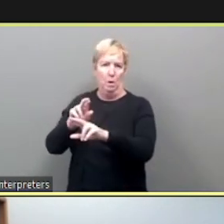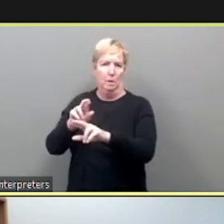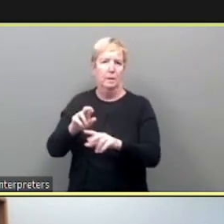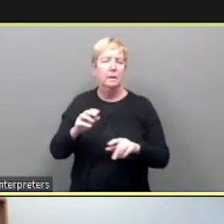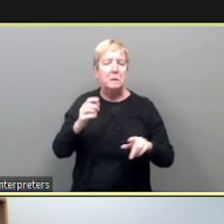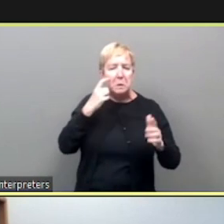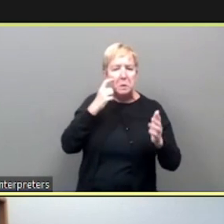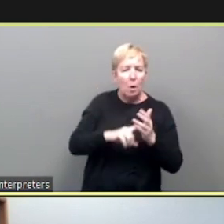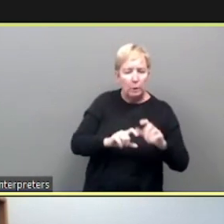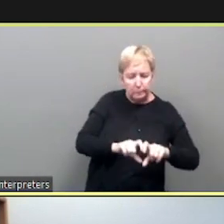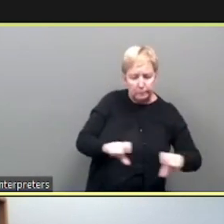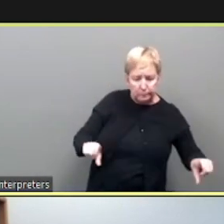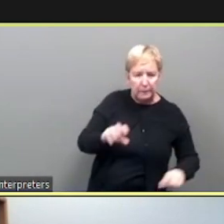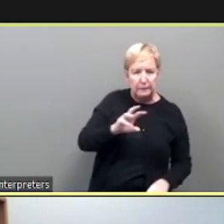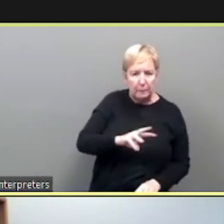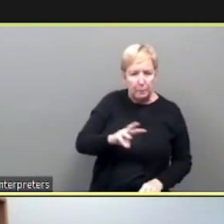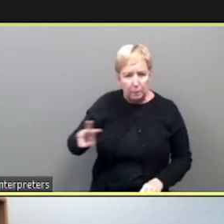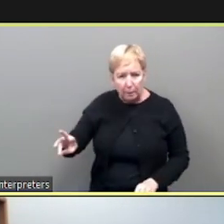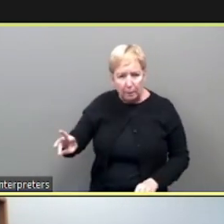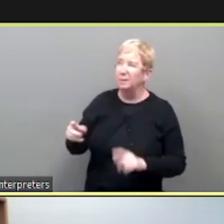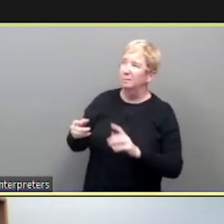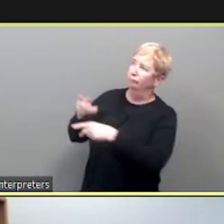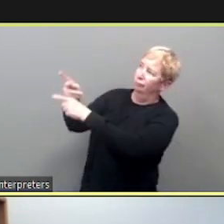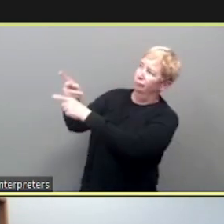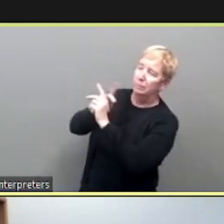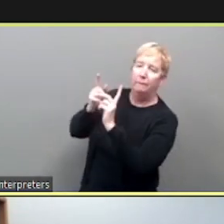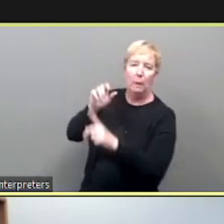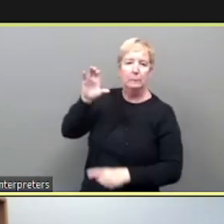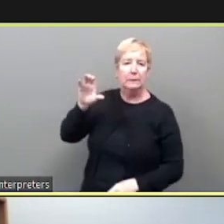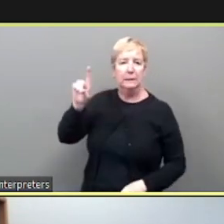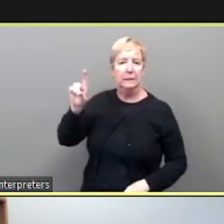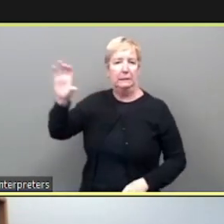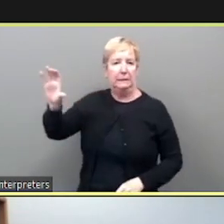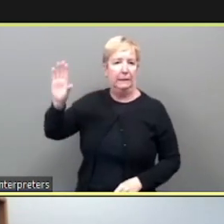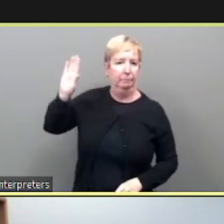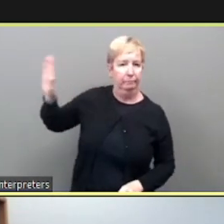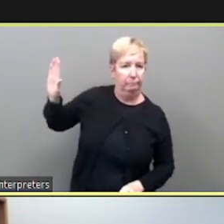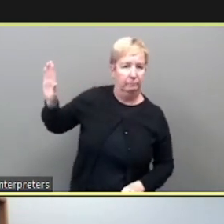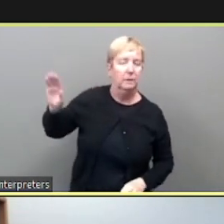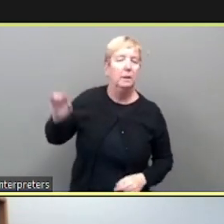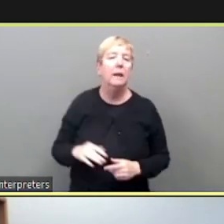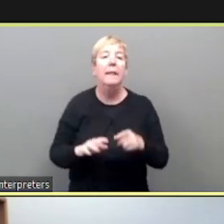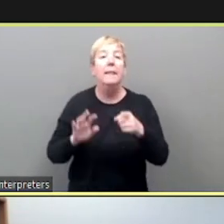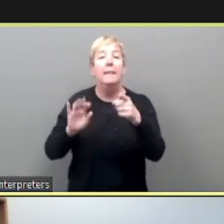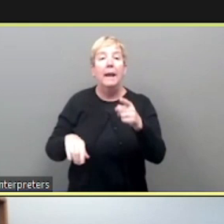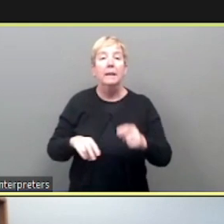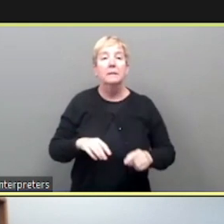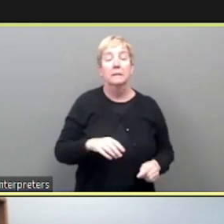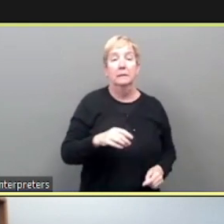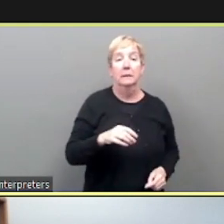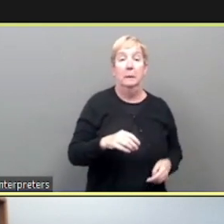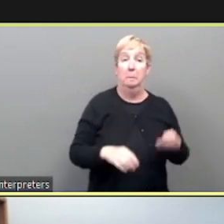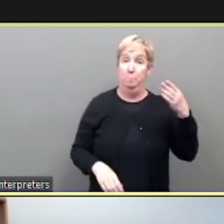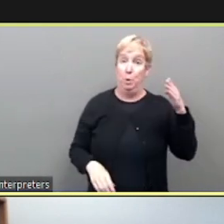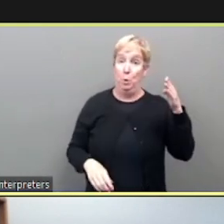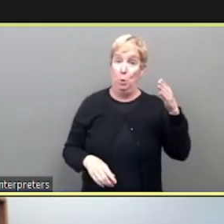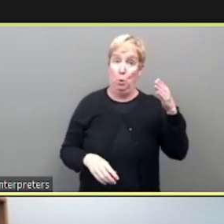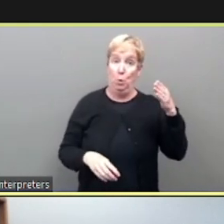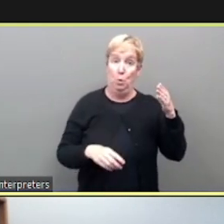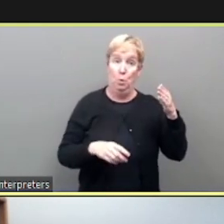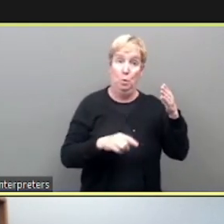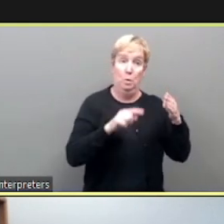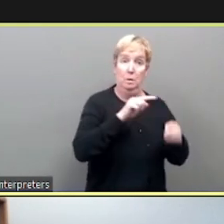there below. It's on the CDC website. And essentially what this is showing is in the blue line, this